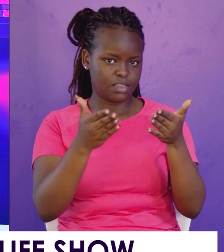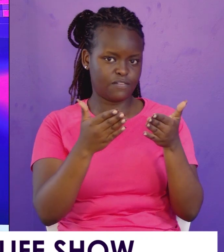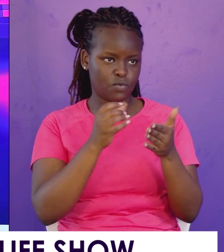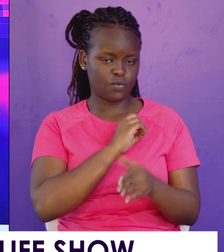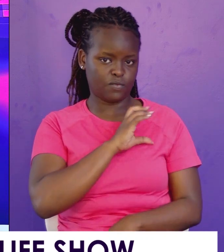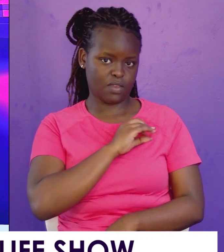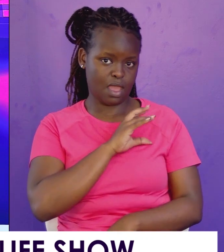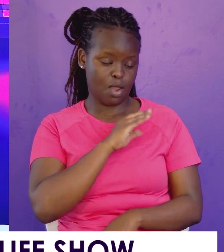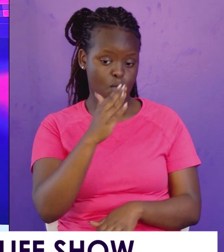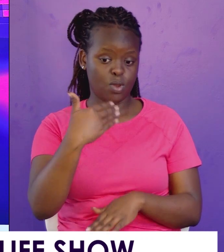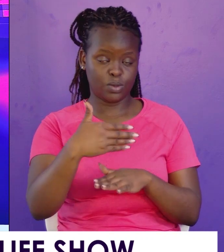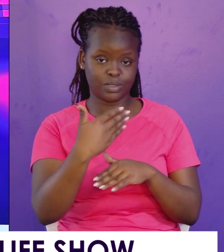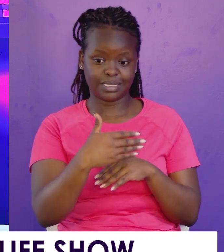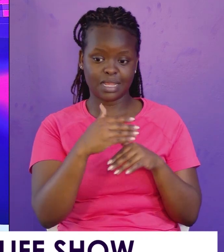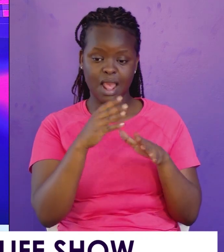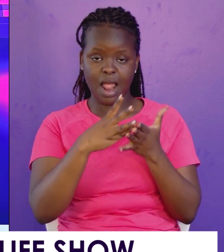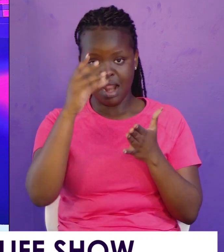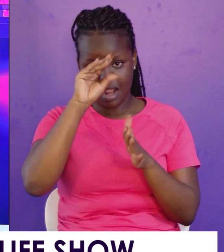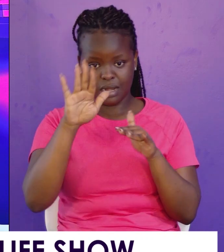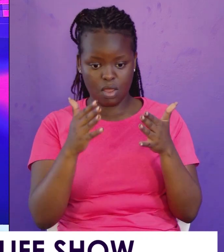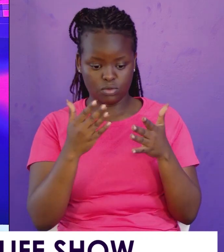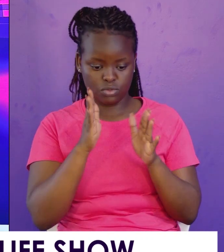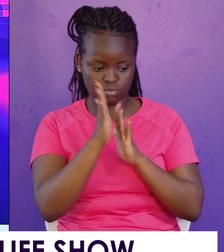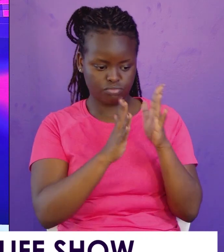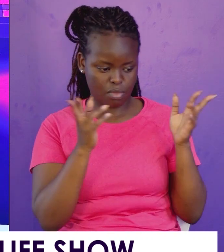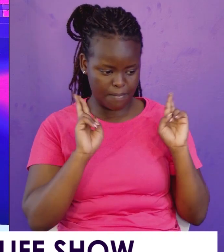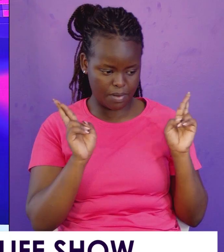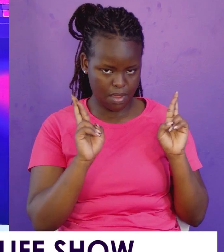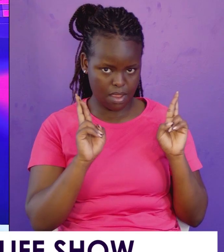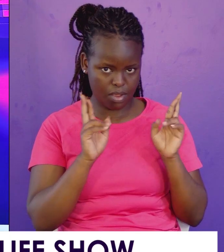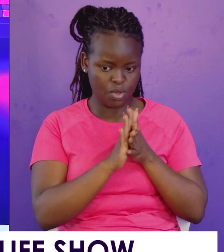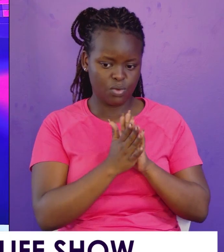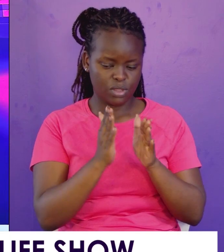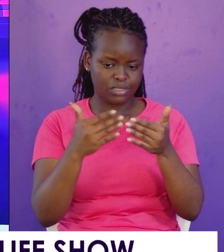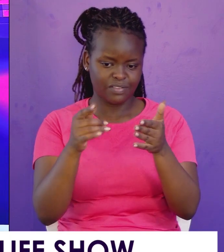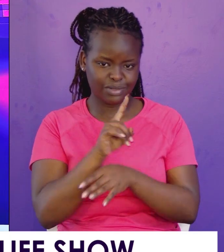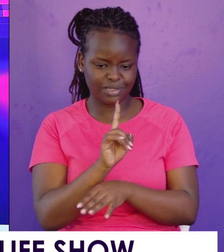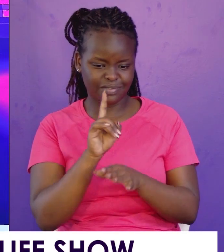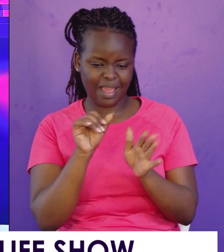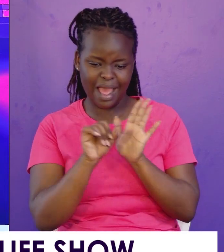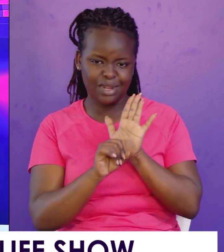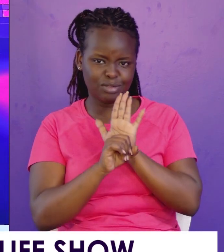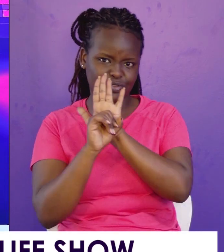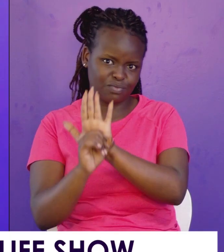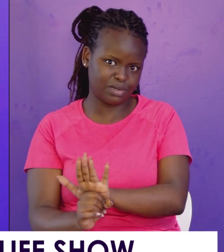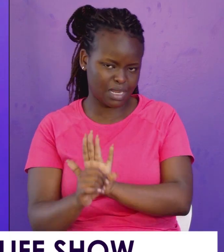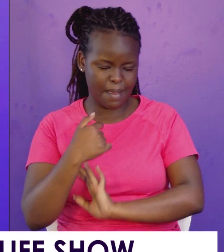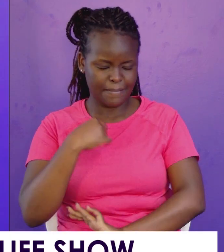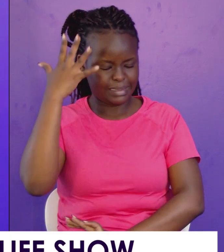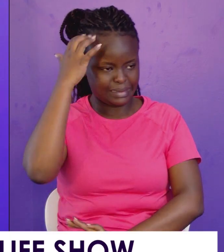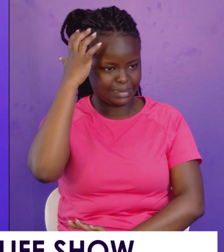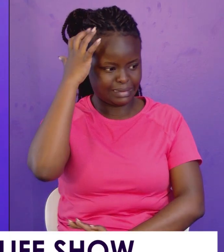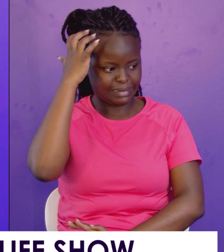So you must always learn how to prepare without giving yourself too much anxiety. I've just scratched my head, and